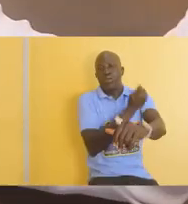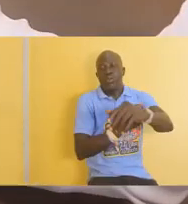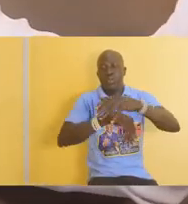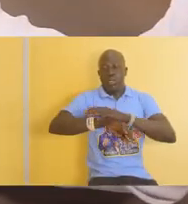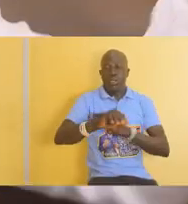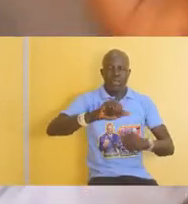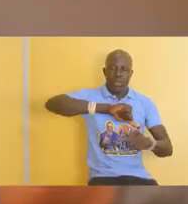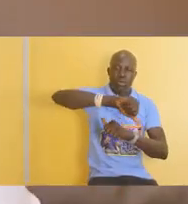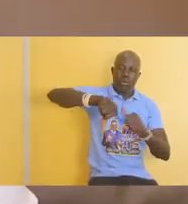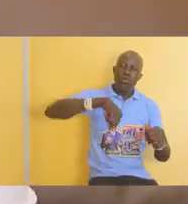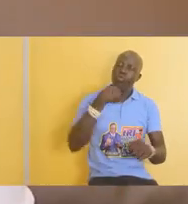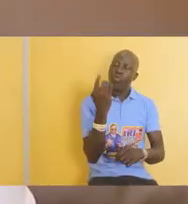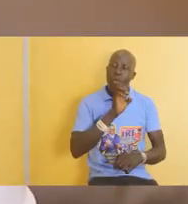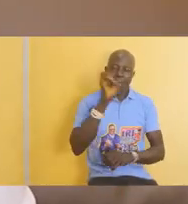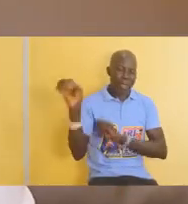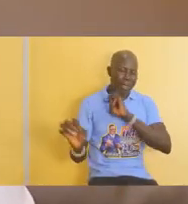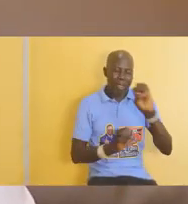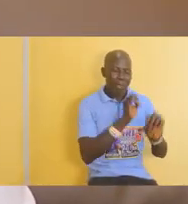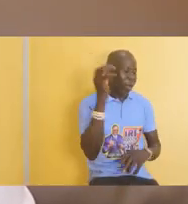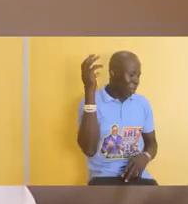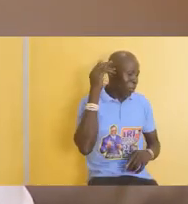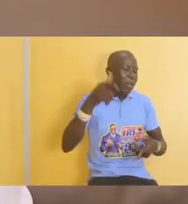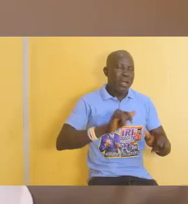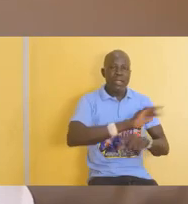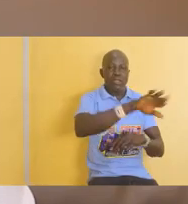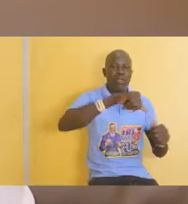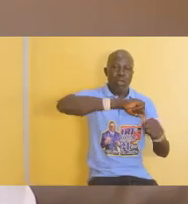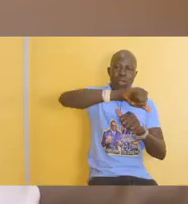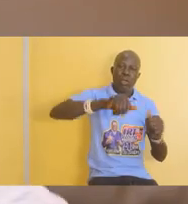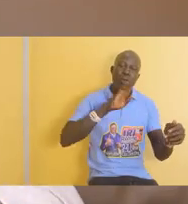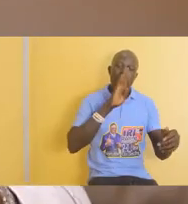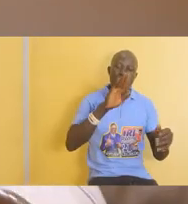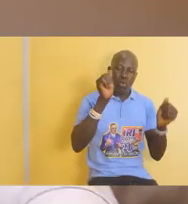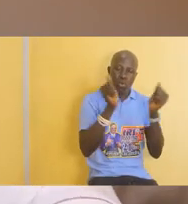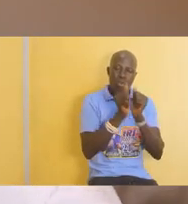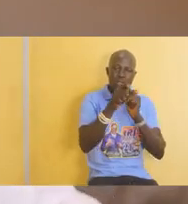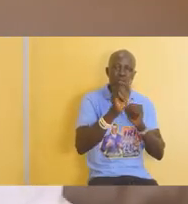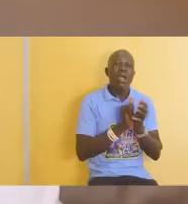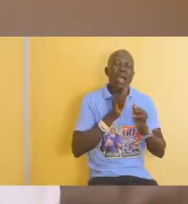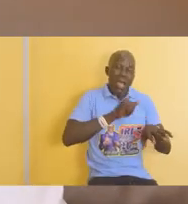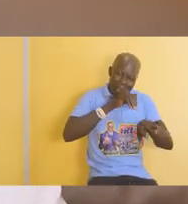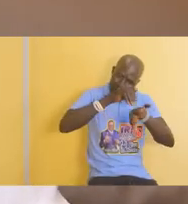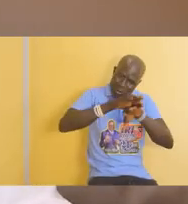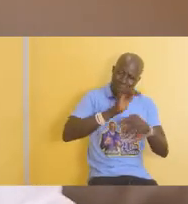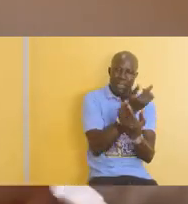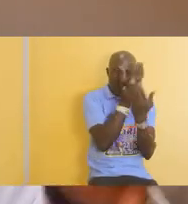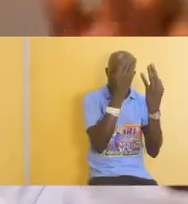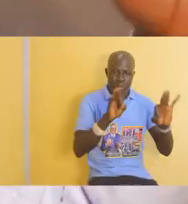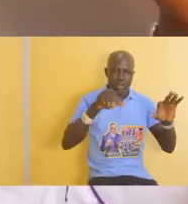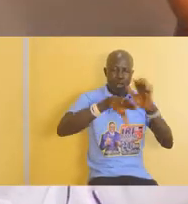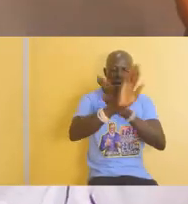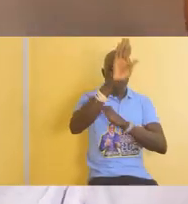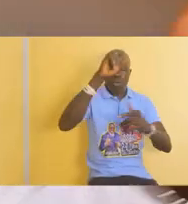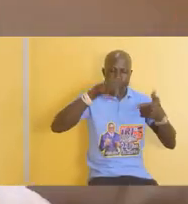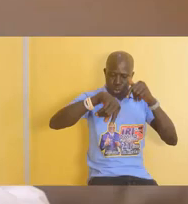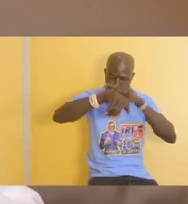and anoint. Gbogbo ele ba wa nbo mi. Whosoever that hear me. Let the ororo re wa lowo. Let the Lord be with you. Mo re mi si Ola Olodumare. I send the inspiration of the Almighty. Ati agbara